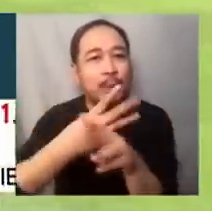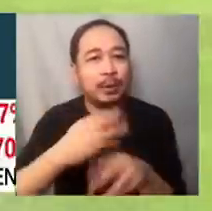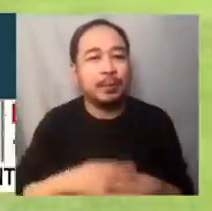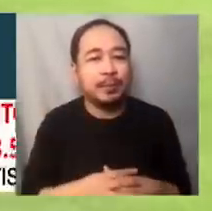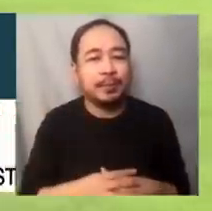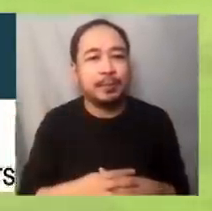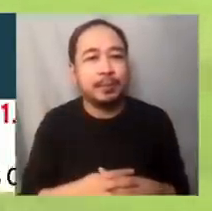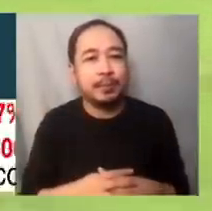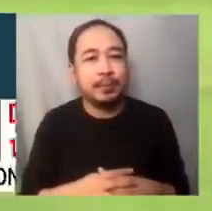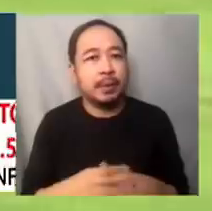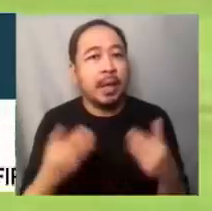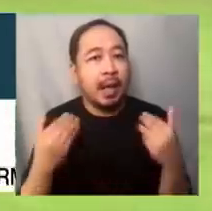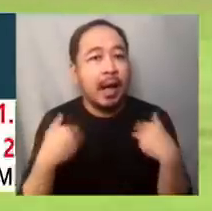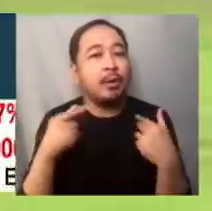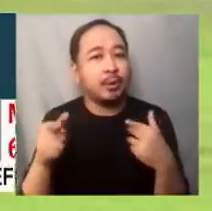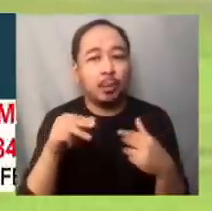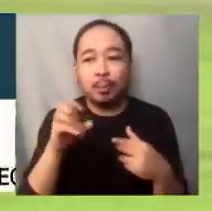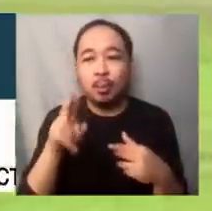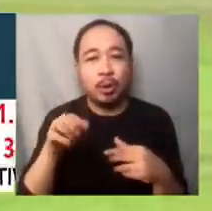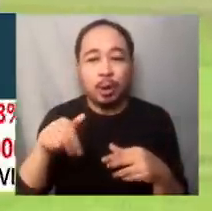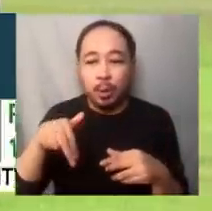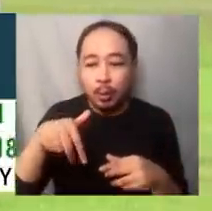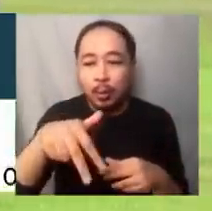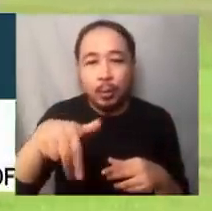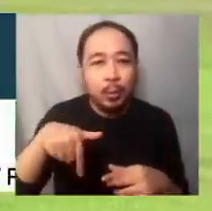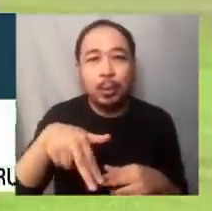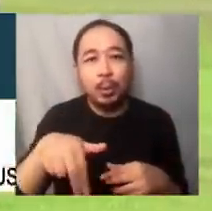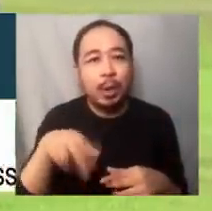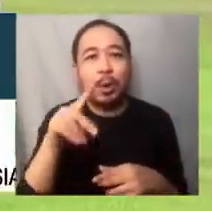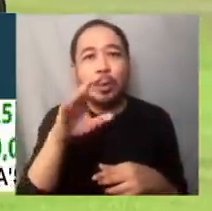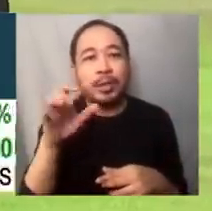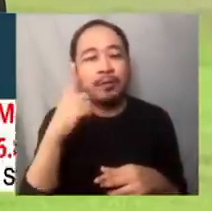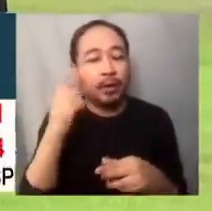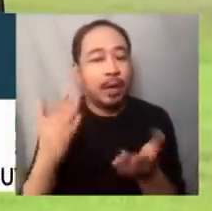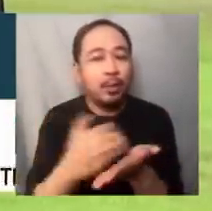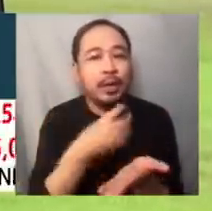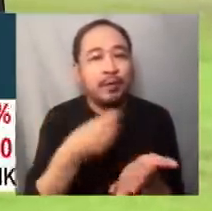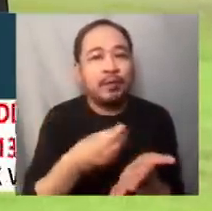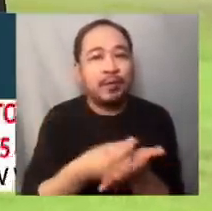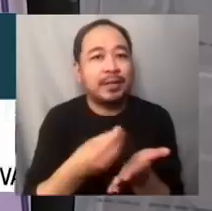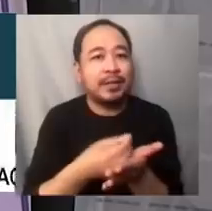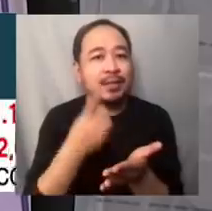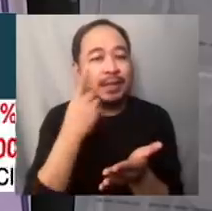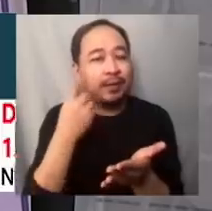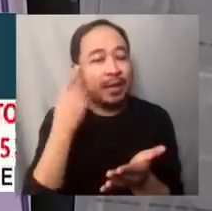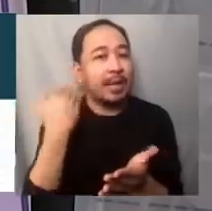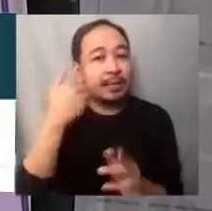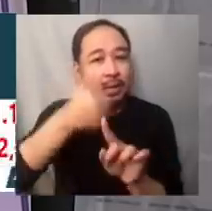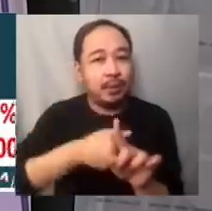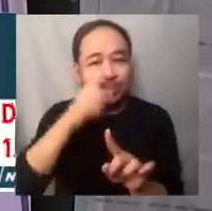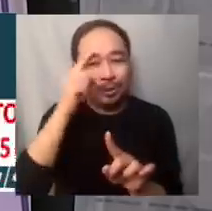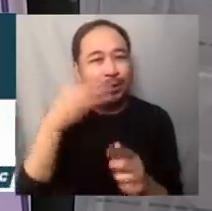Moore walked 100 laps around his garden to raise funds for the National Health Service last April. Because of his fundraiser, he